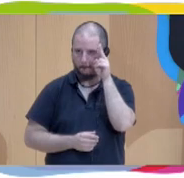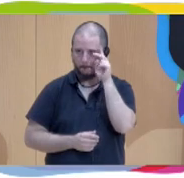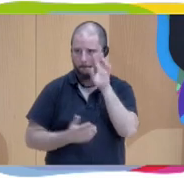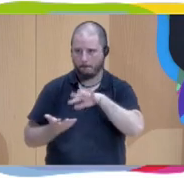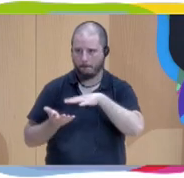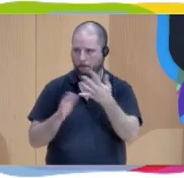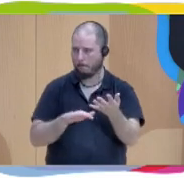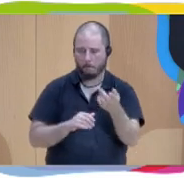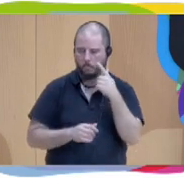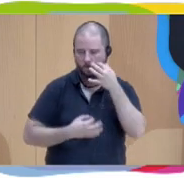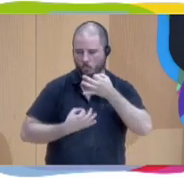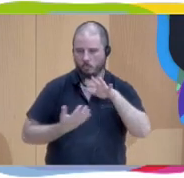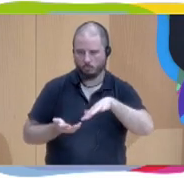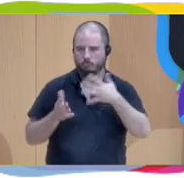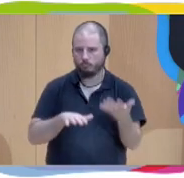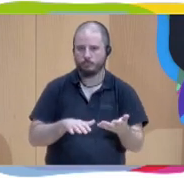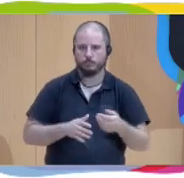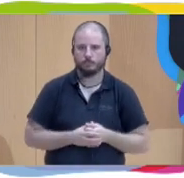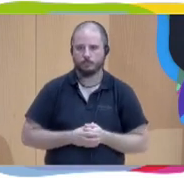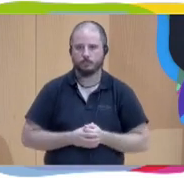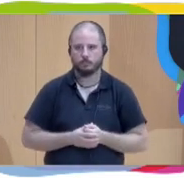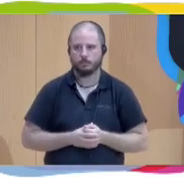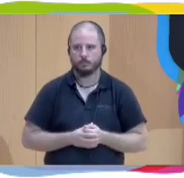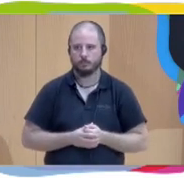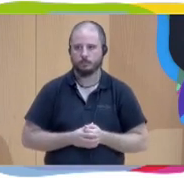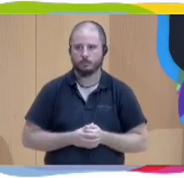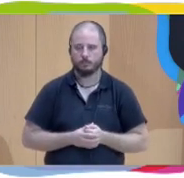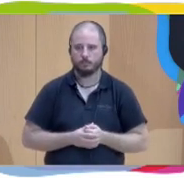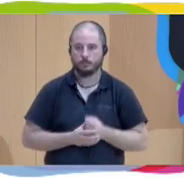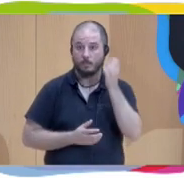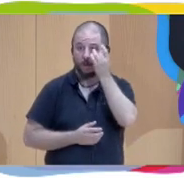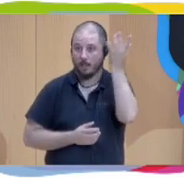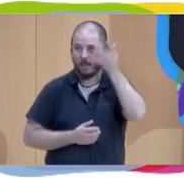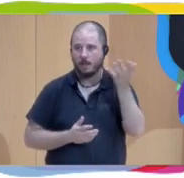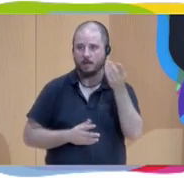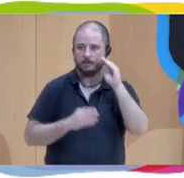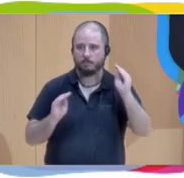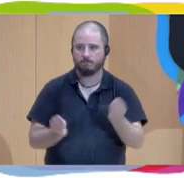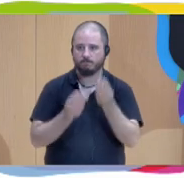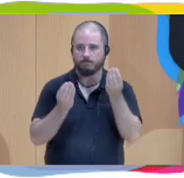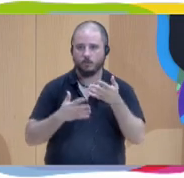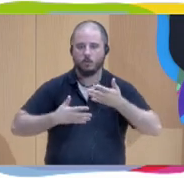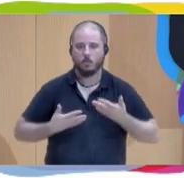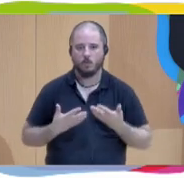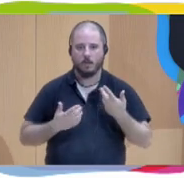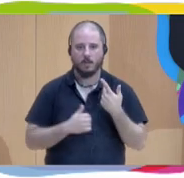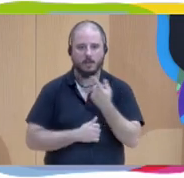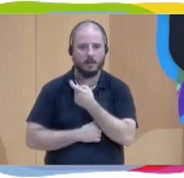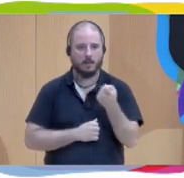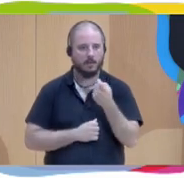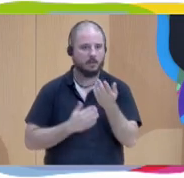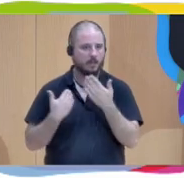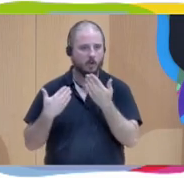here into my mind. I think there is a need to have a peer-to-peer conversation and go through with the